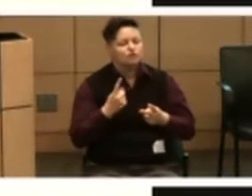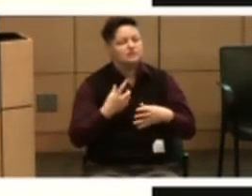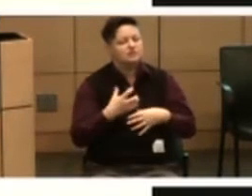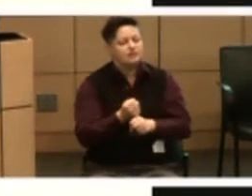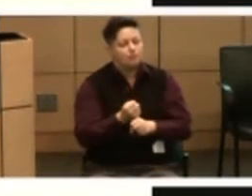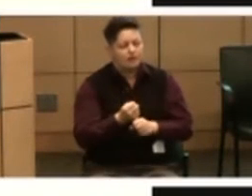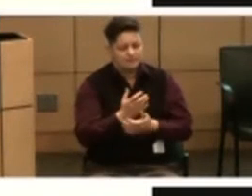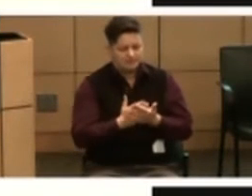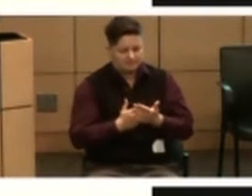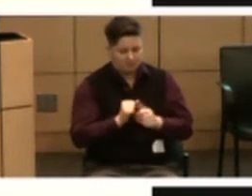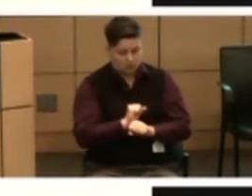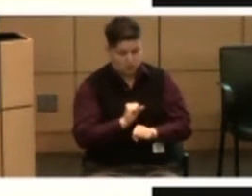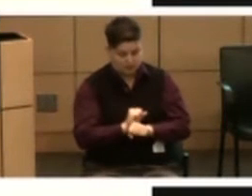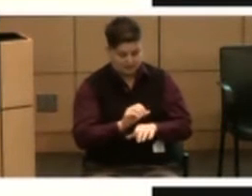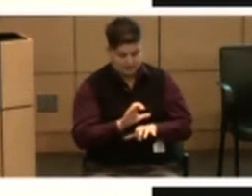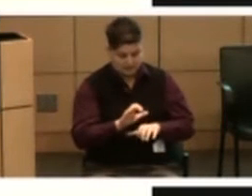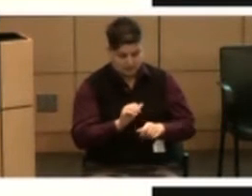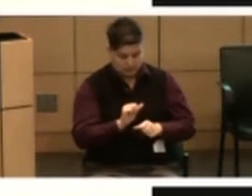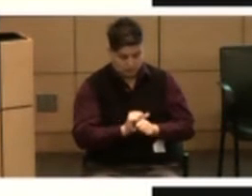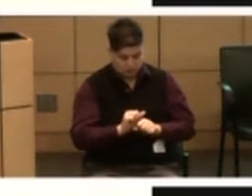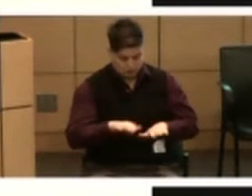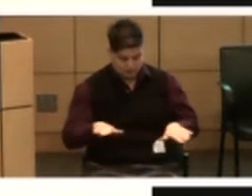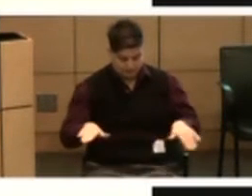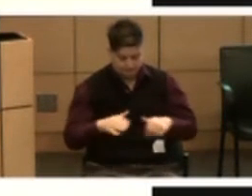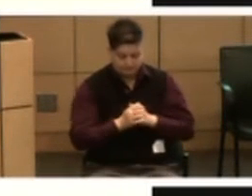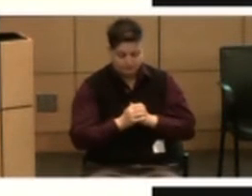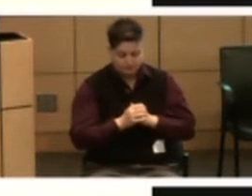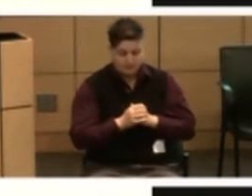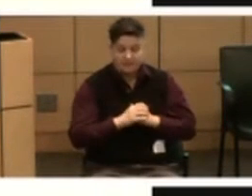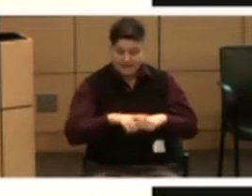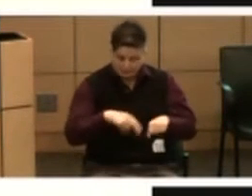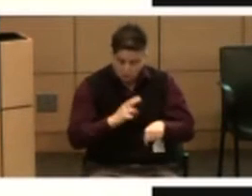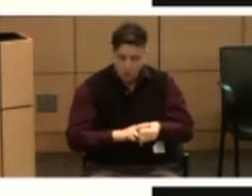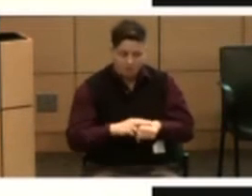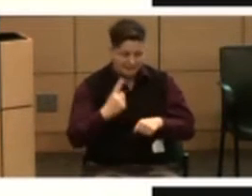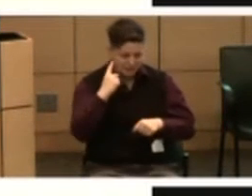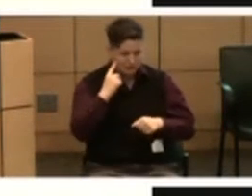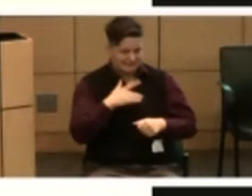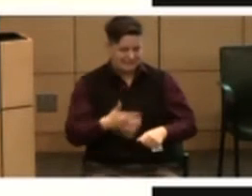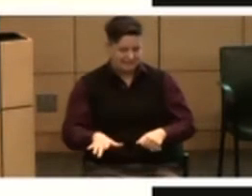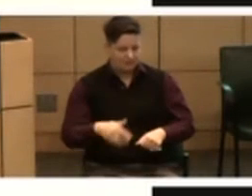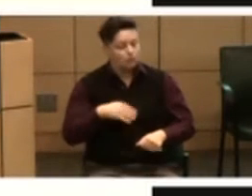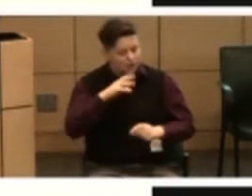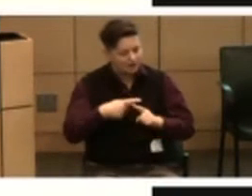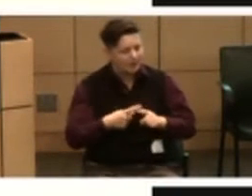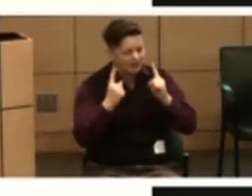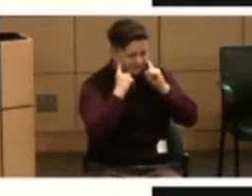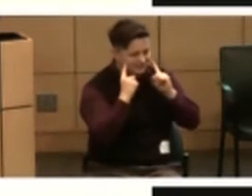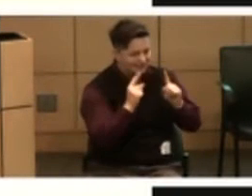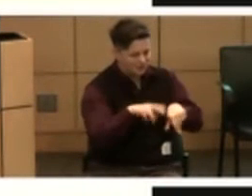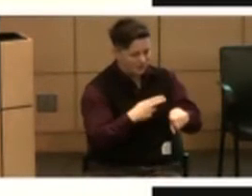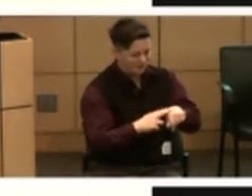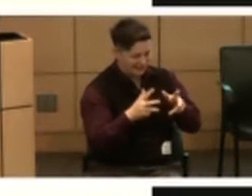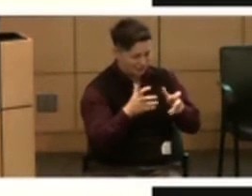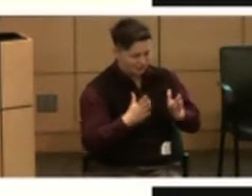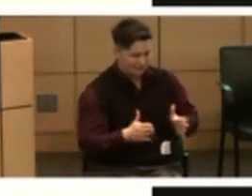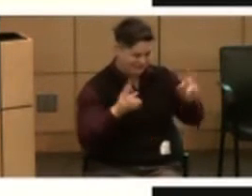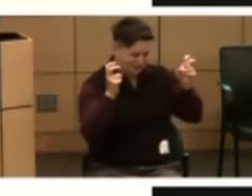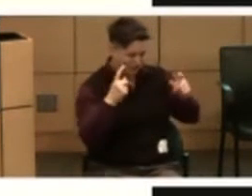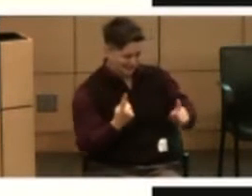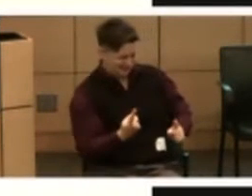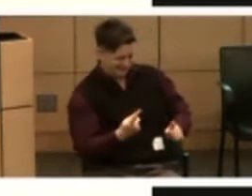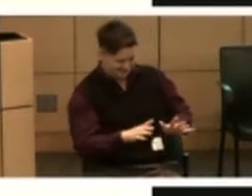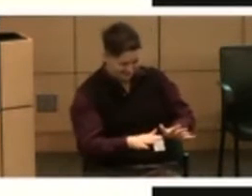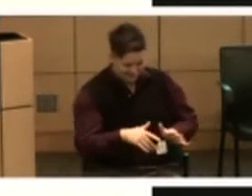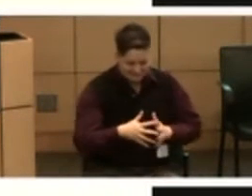some of the work that's been done with children who have normal hearing sensitivity, we'll talk about them first. We know from many, many